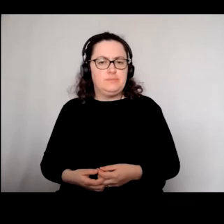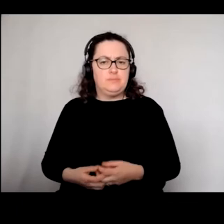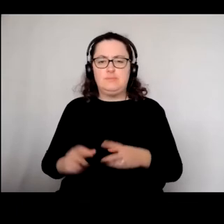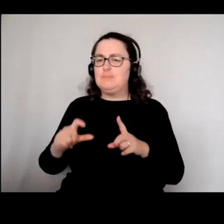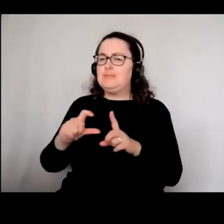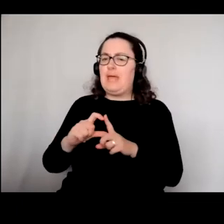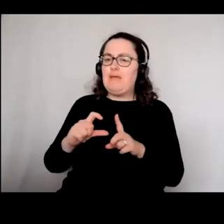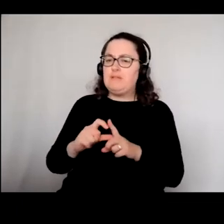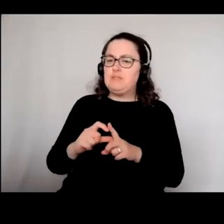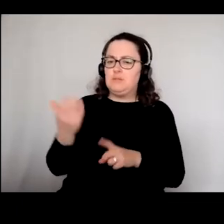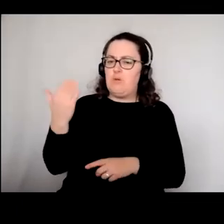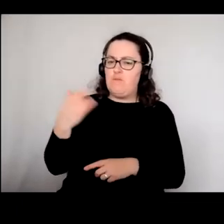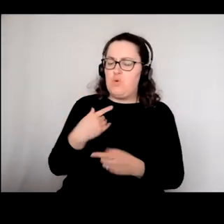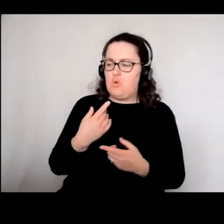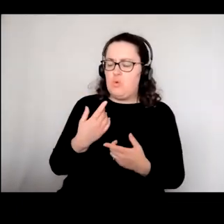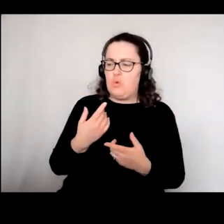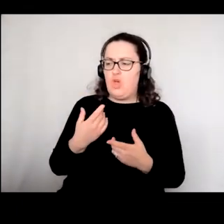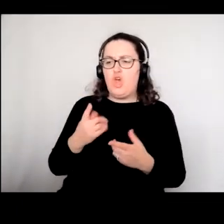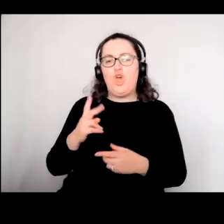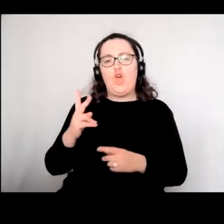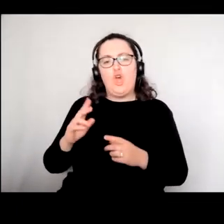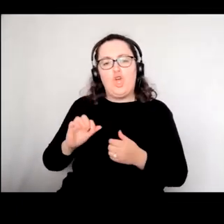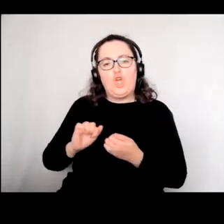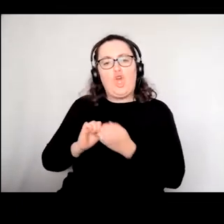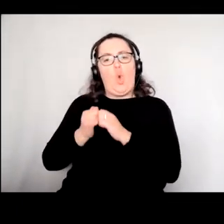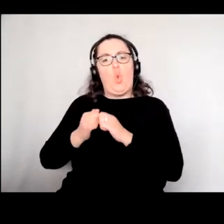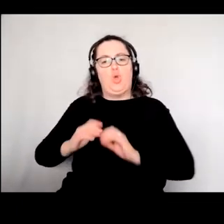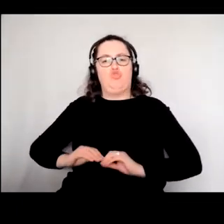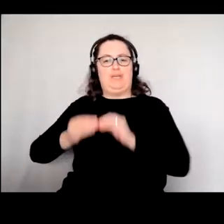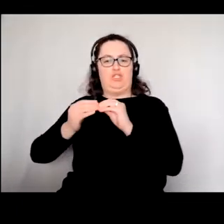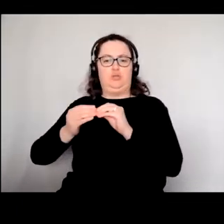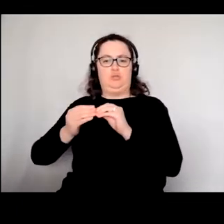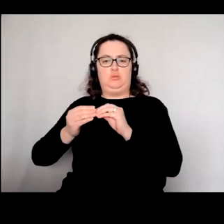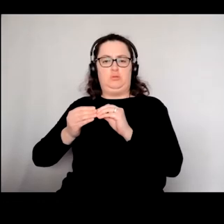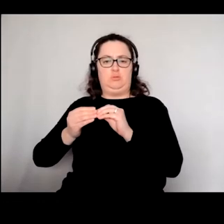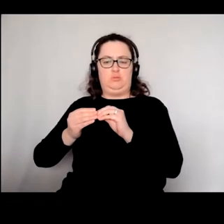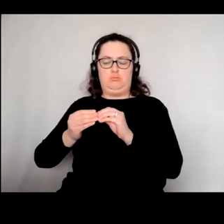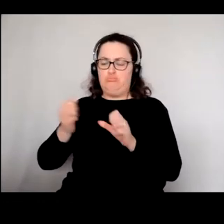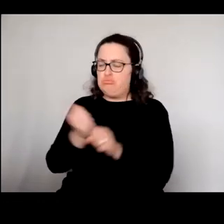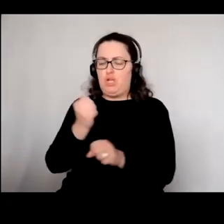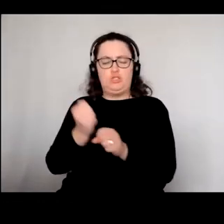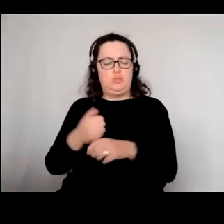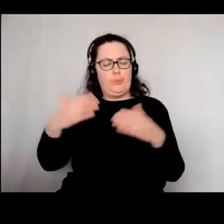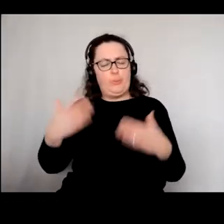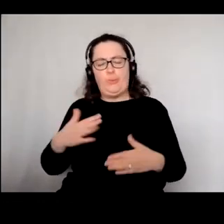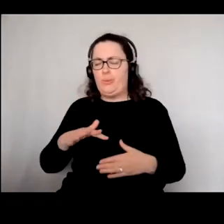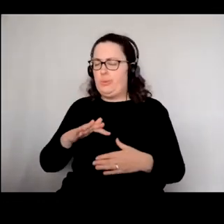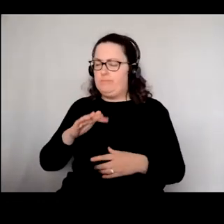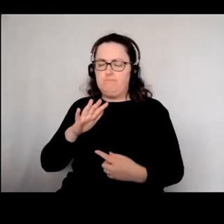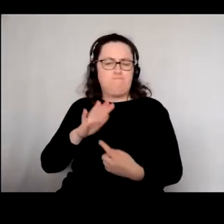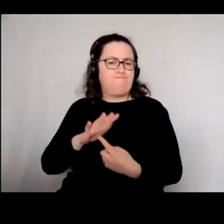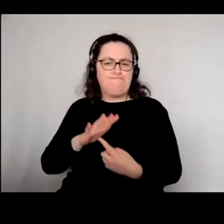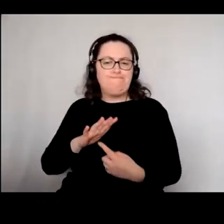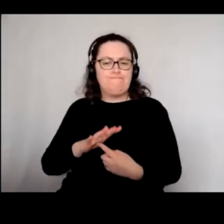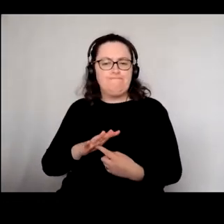David mentioned in his introduction, that idea of co-creation and co-production are absolutely fundamental, I think.